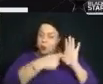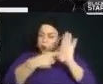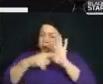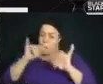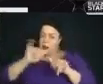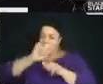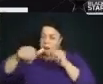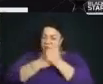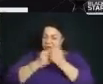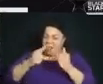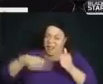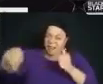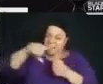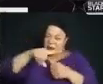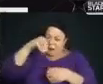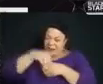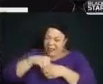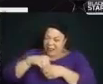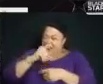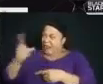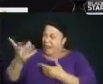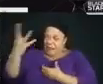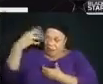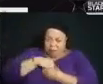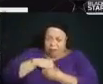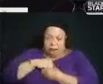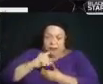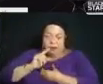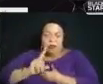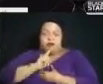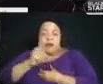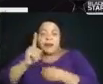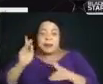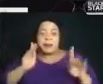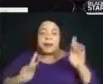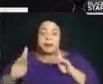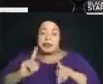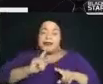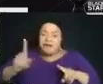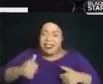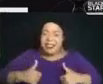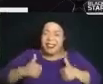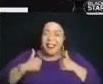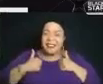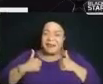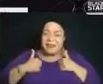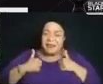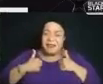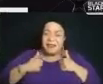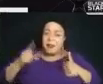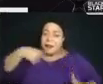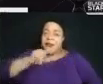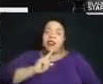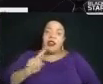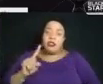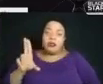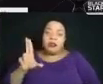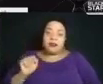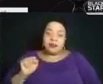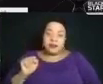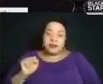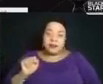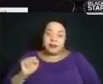people and real lives. They are us. We are them. And we won't be silent anymore.